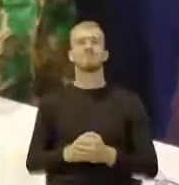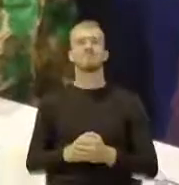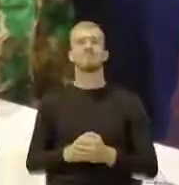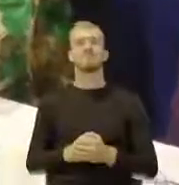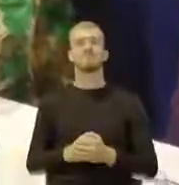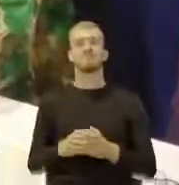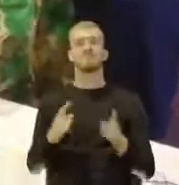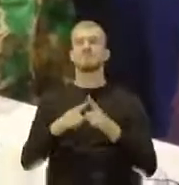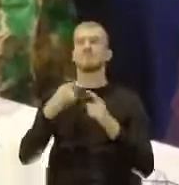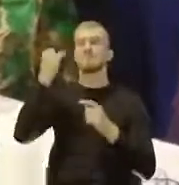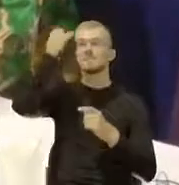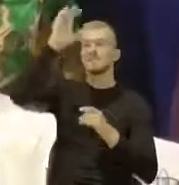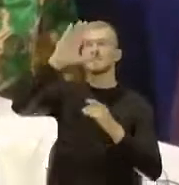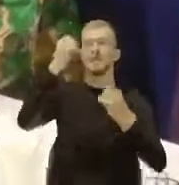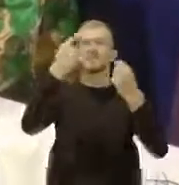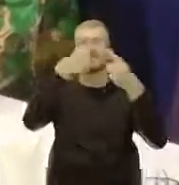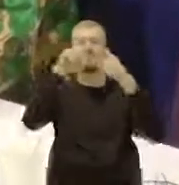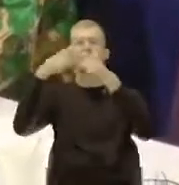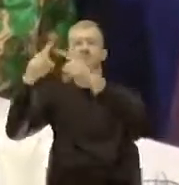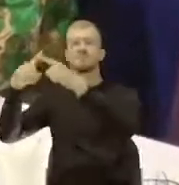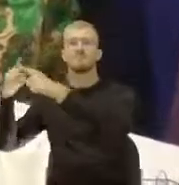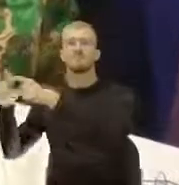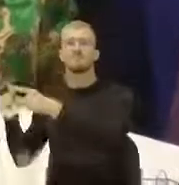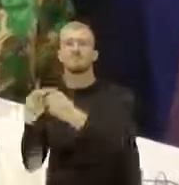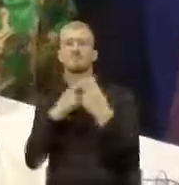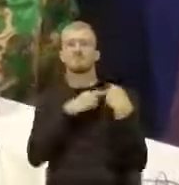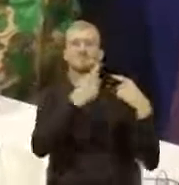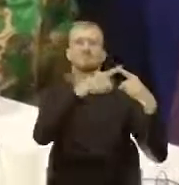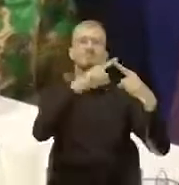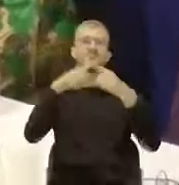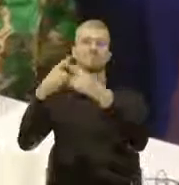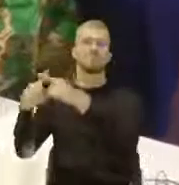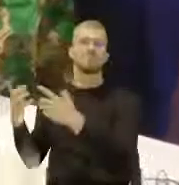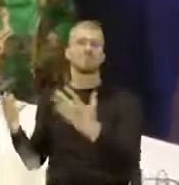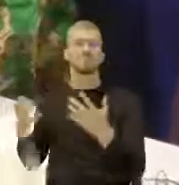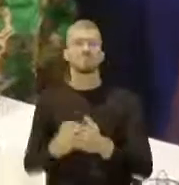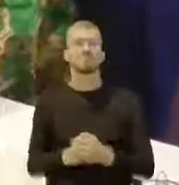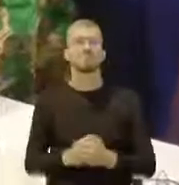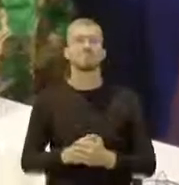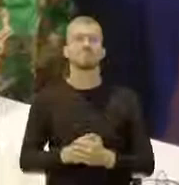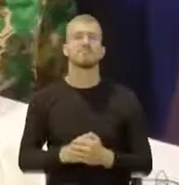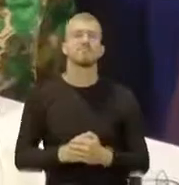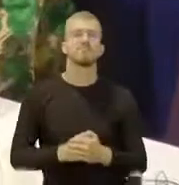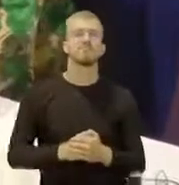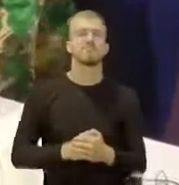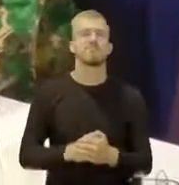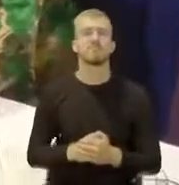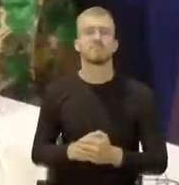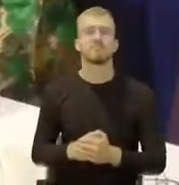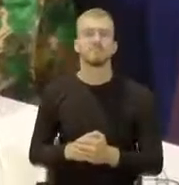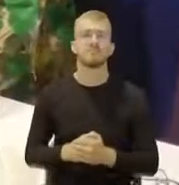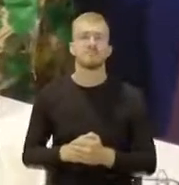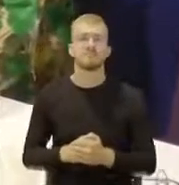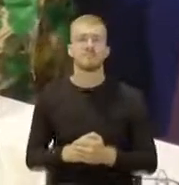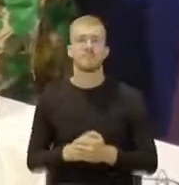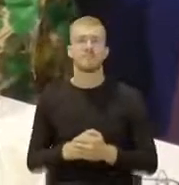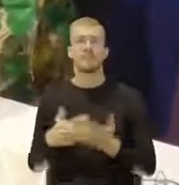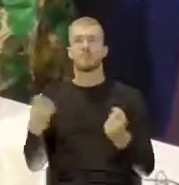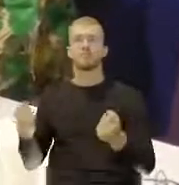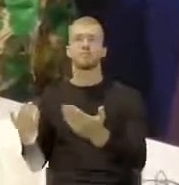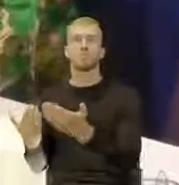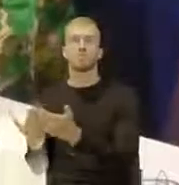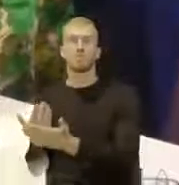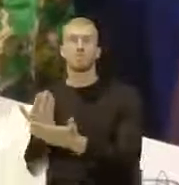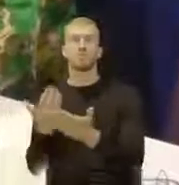equally established. So I think the nuance, the difference, and working particularly with those that are being left behind,